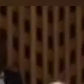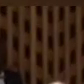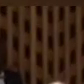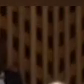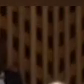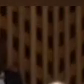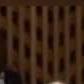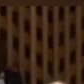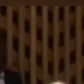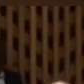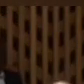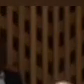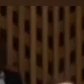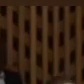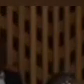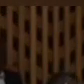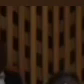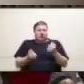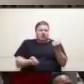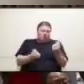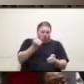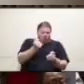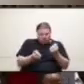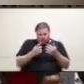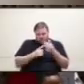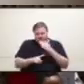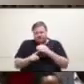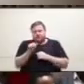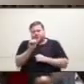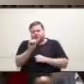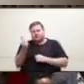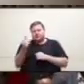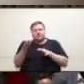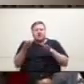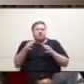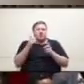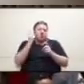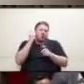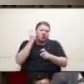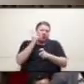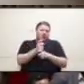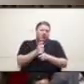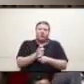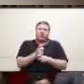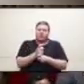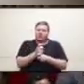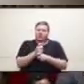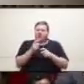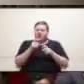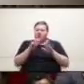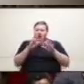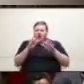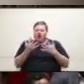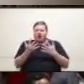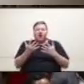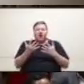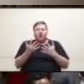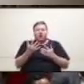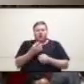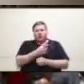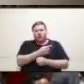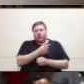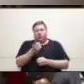each other to court, and others refused to allow those who pass motion of